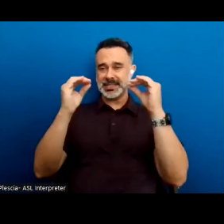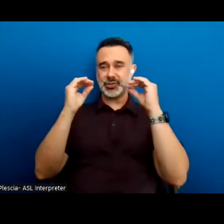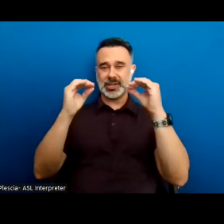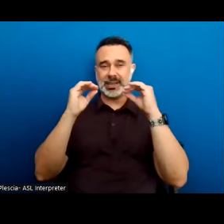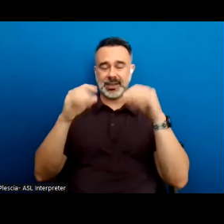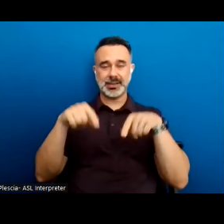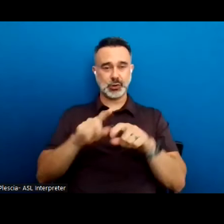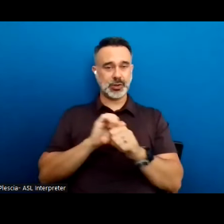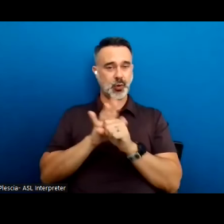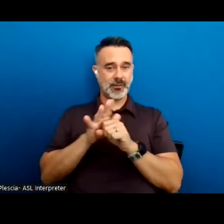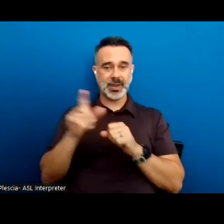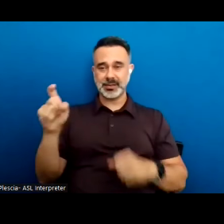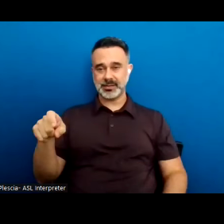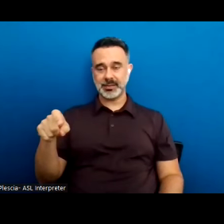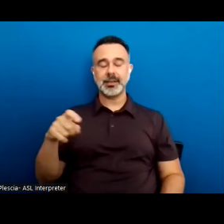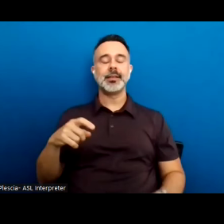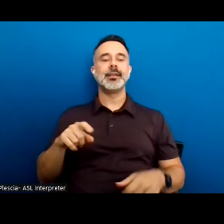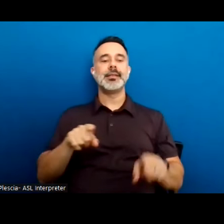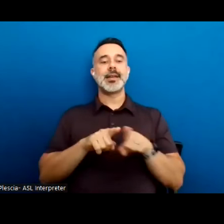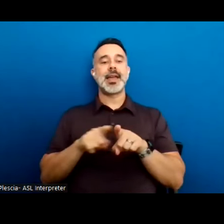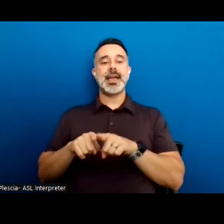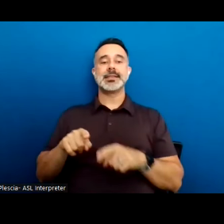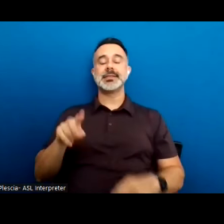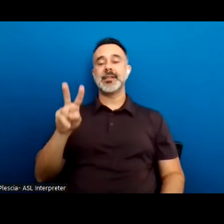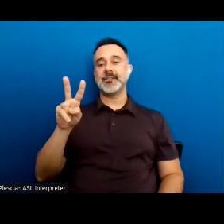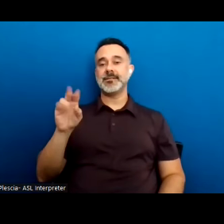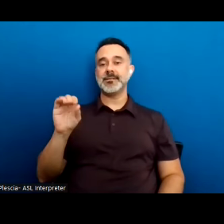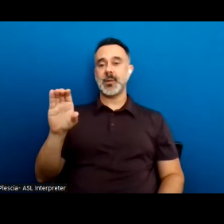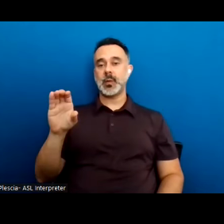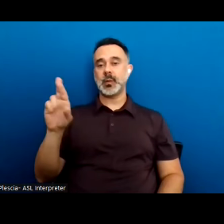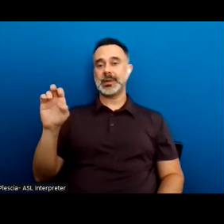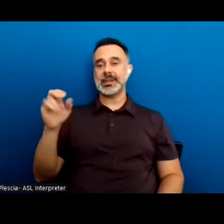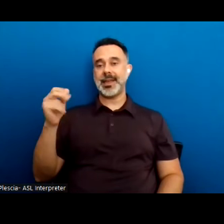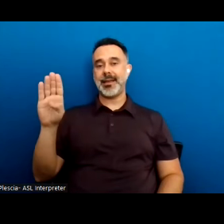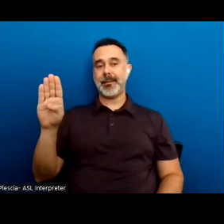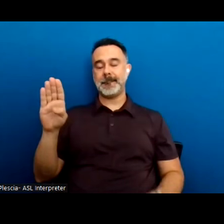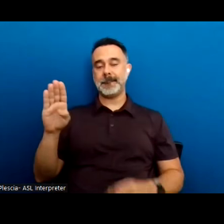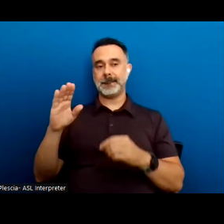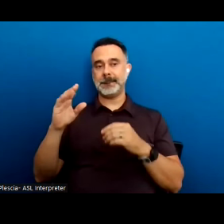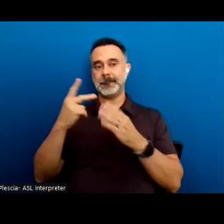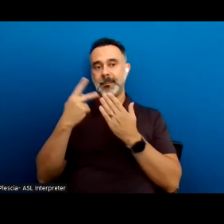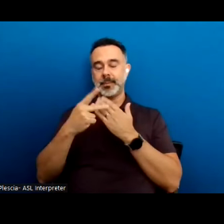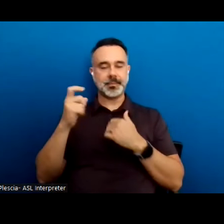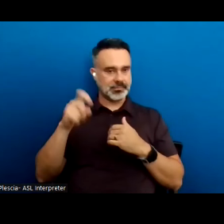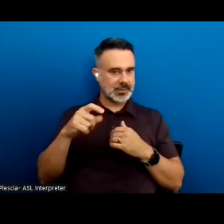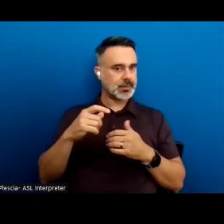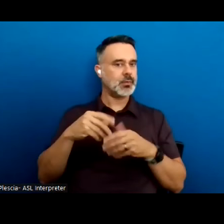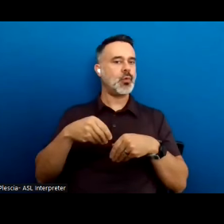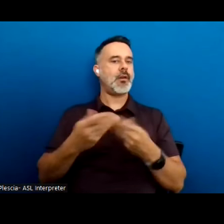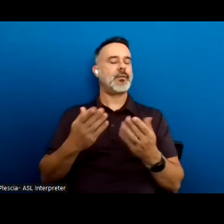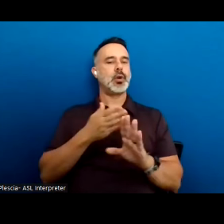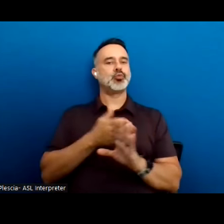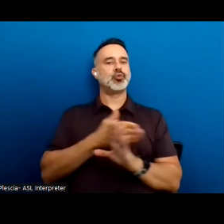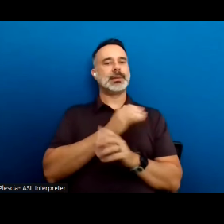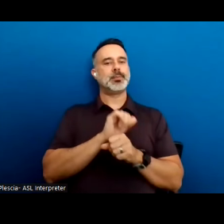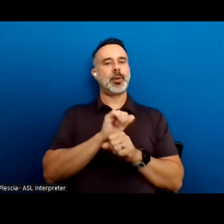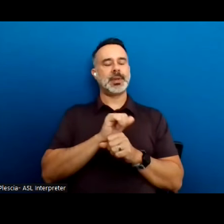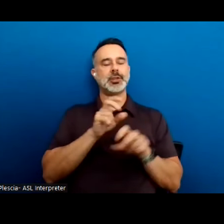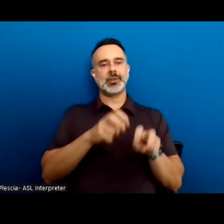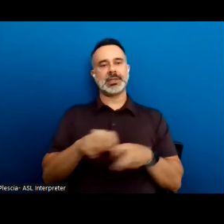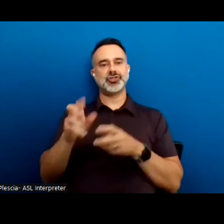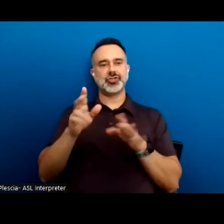wanted to, as a vocational rehabilitation program, be able to continue offering pre-employment transition